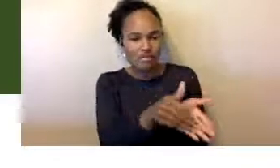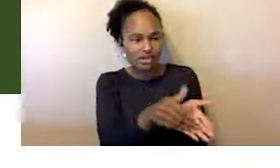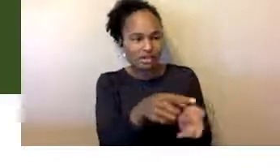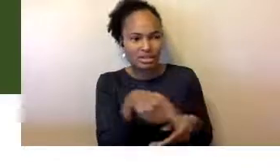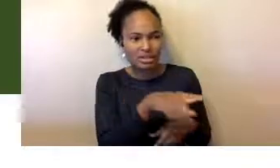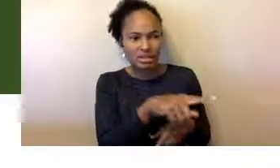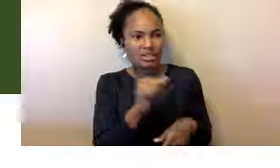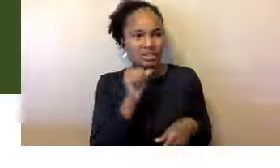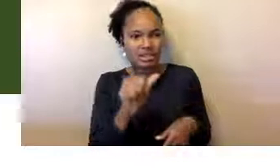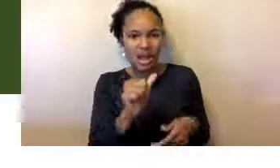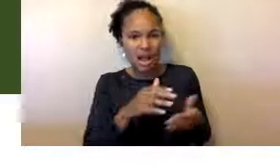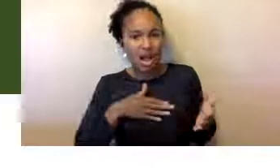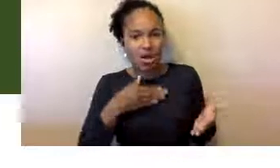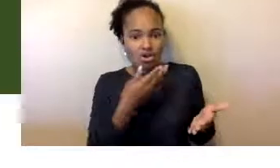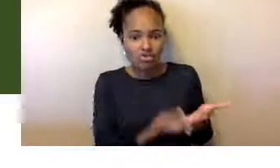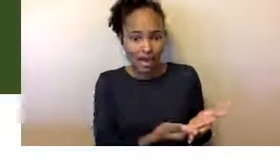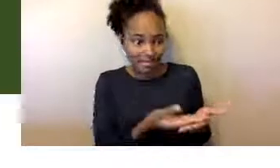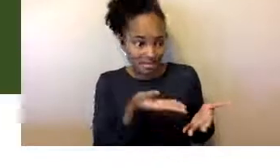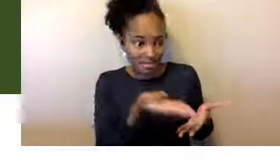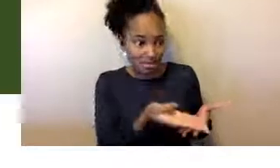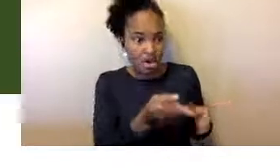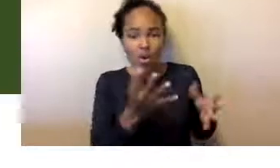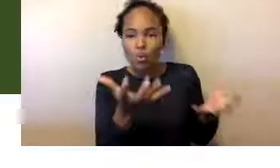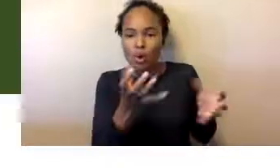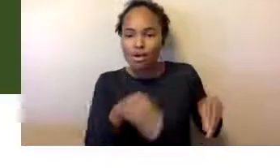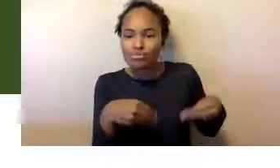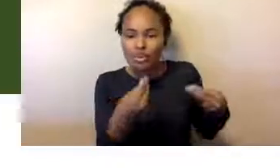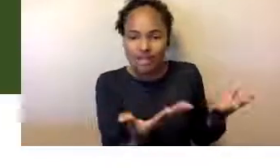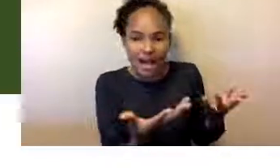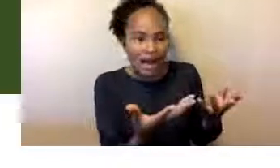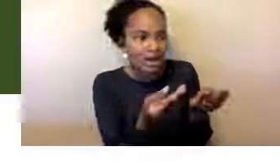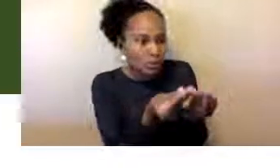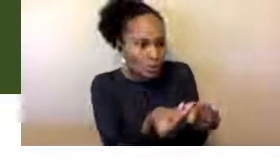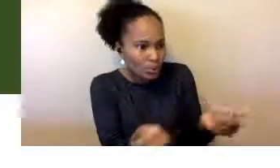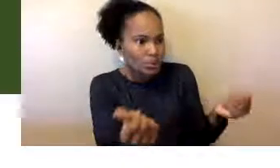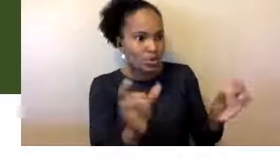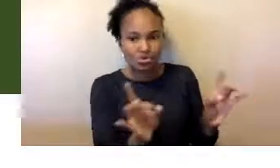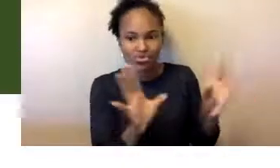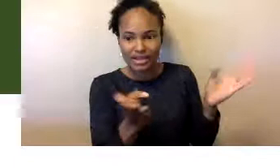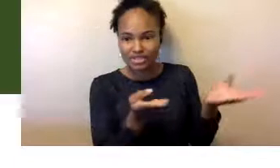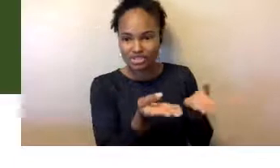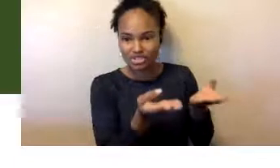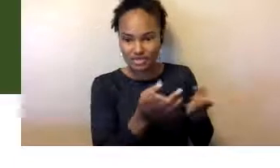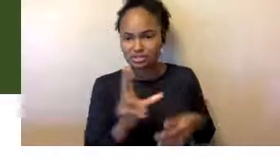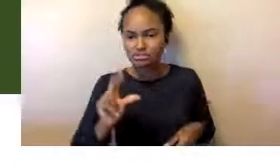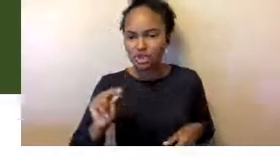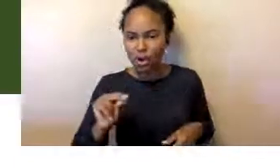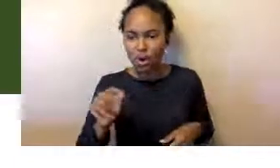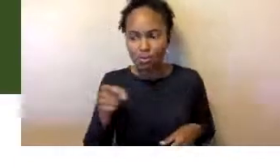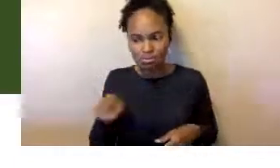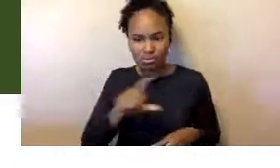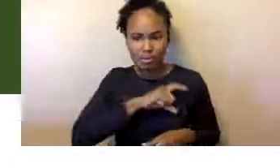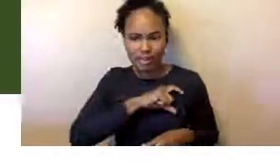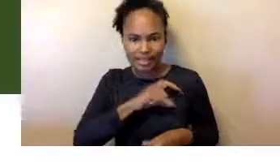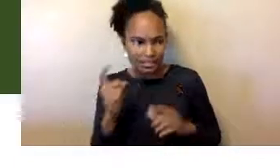the scene with the intention of providing crisis services. They're arriving to make sure